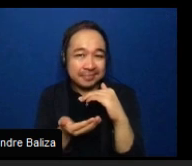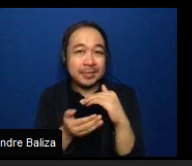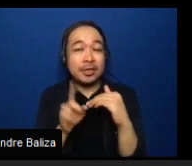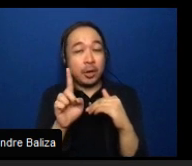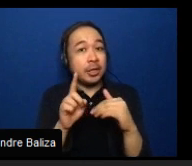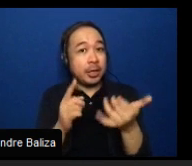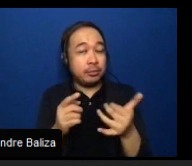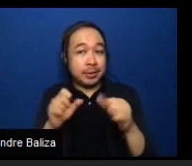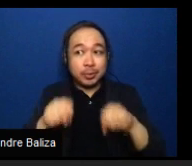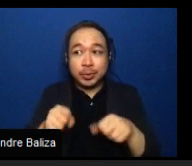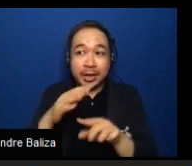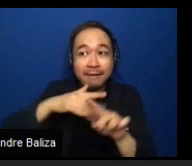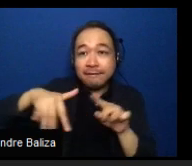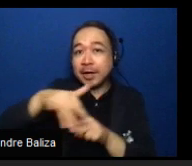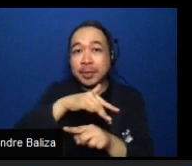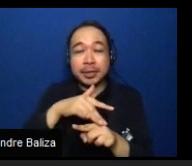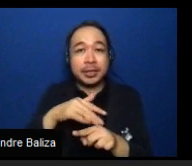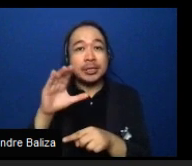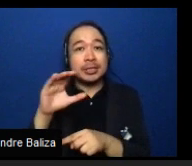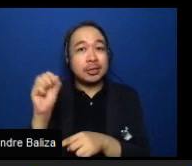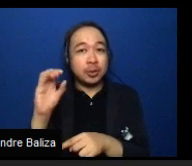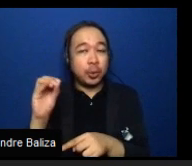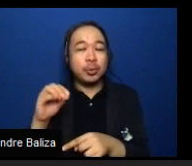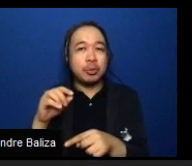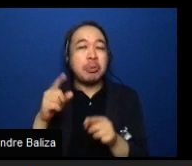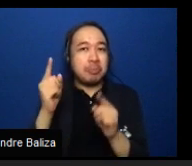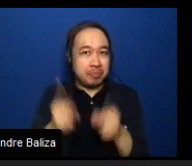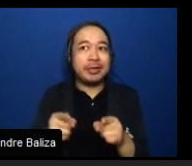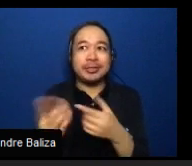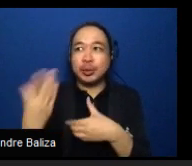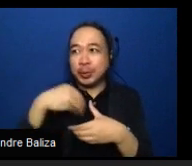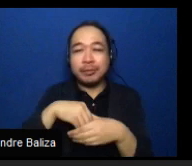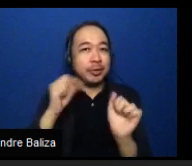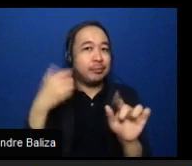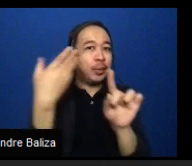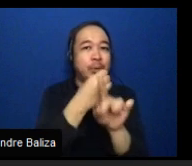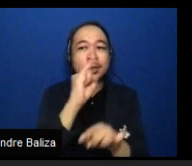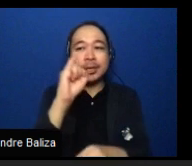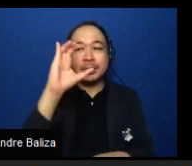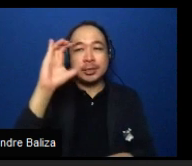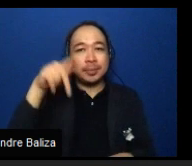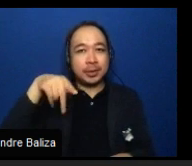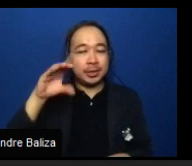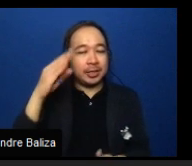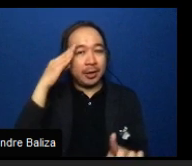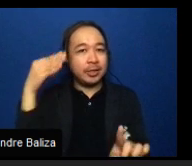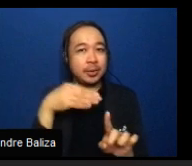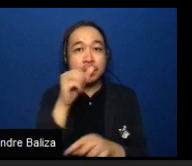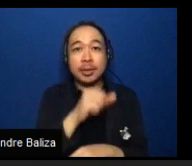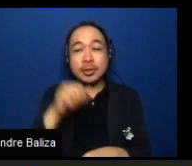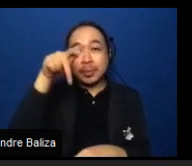civil society is essential for fulfillment of the ICPD agenda, the Asia-Pacific Ministerial Declaration, and